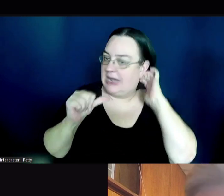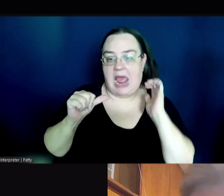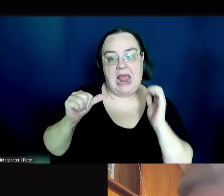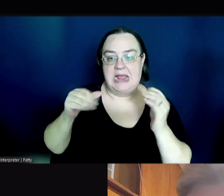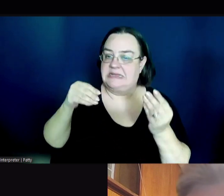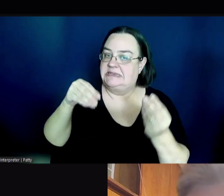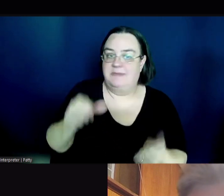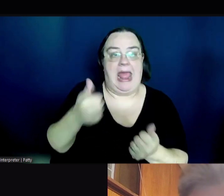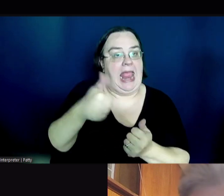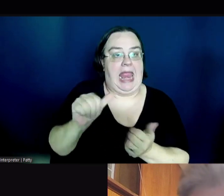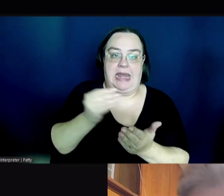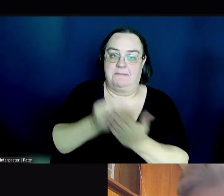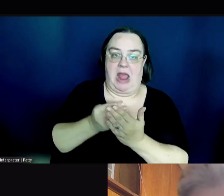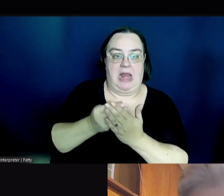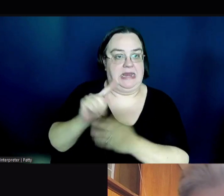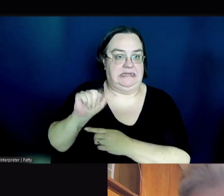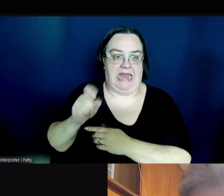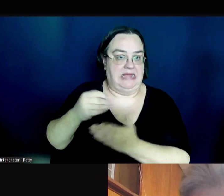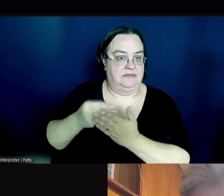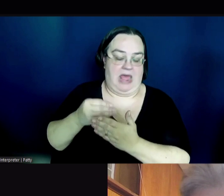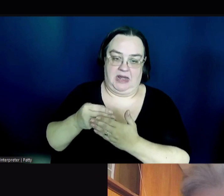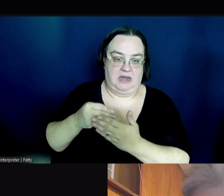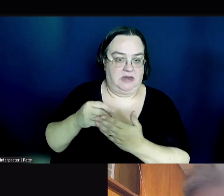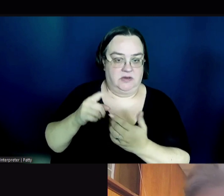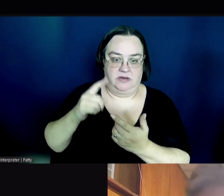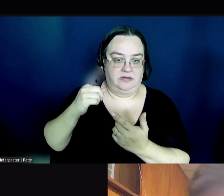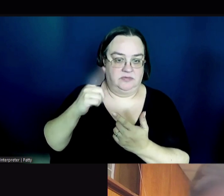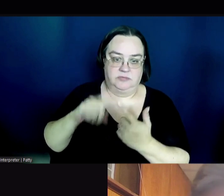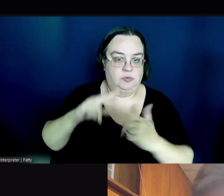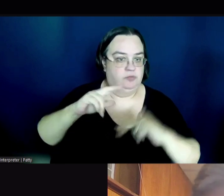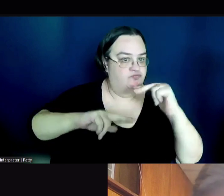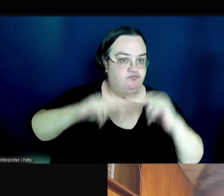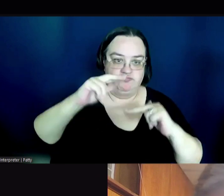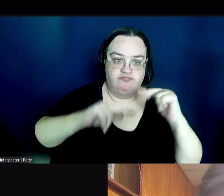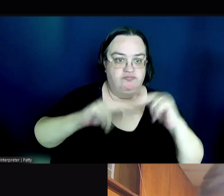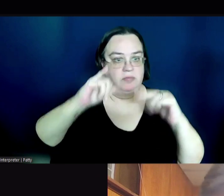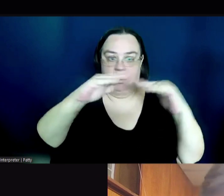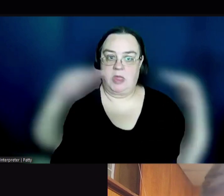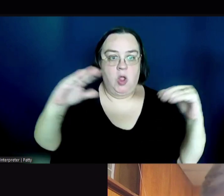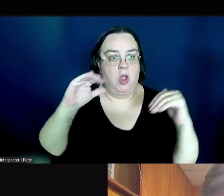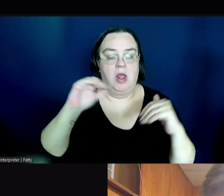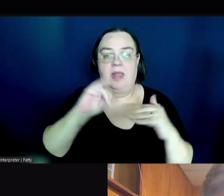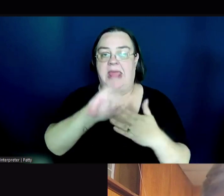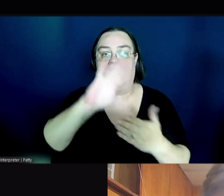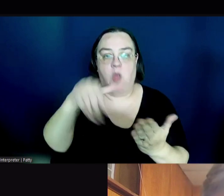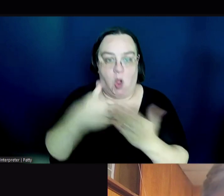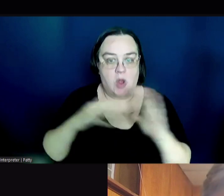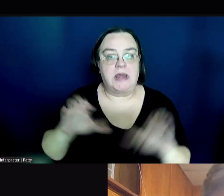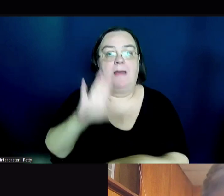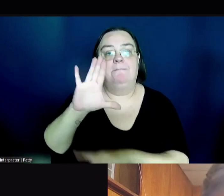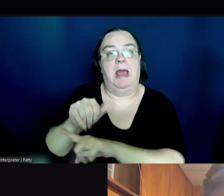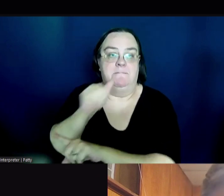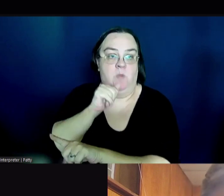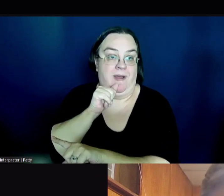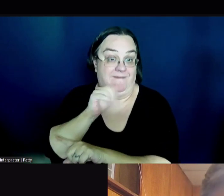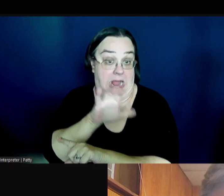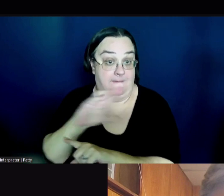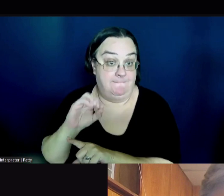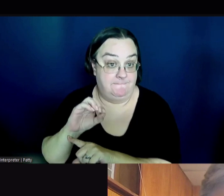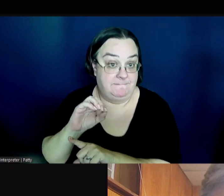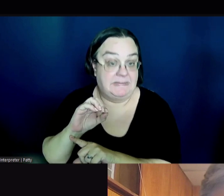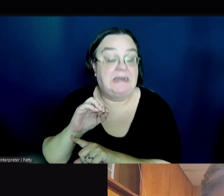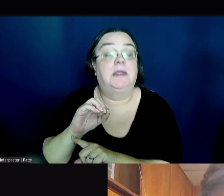taxpayer dollars to construct the solar panel carports. That was all done by the private company, and